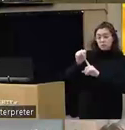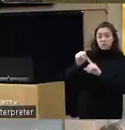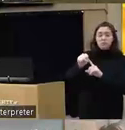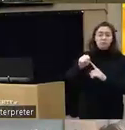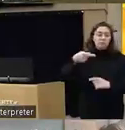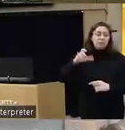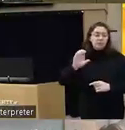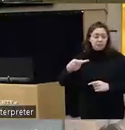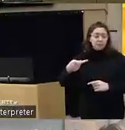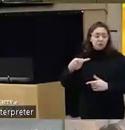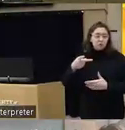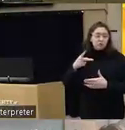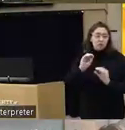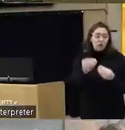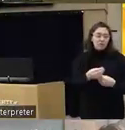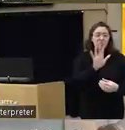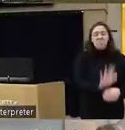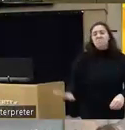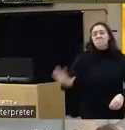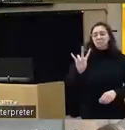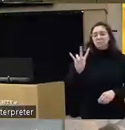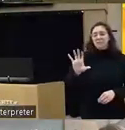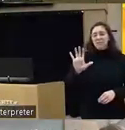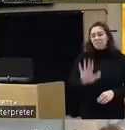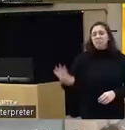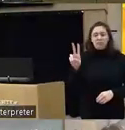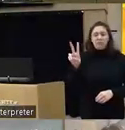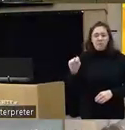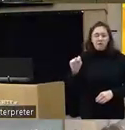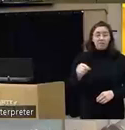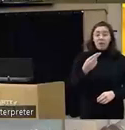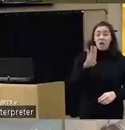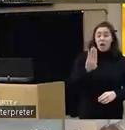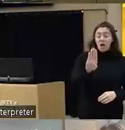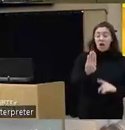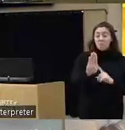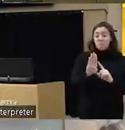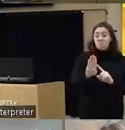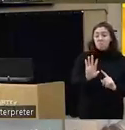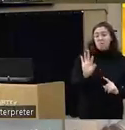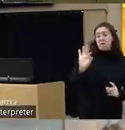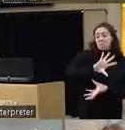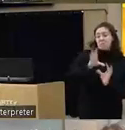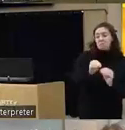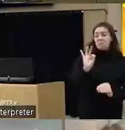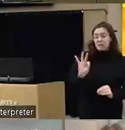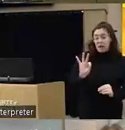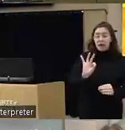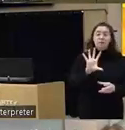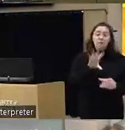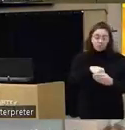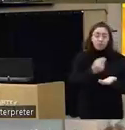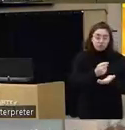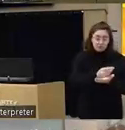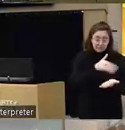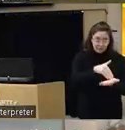care offices, about 75 throughout Vermont. And the hubs are in number about 9, including the Addiction Treatment Center, where I've done